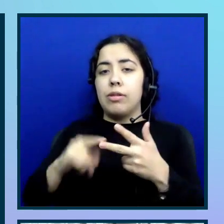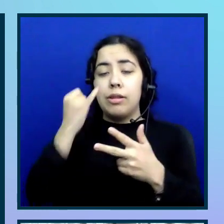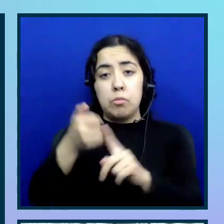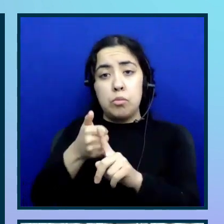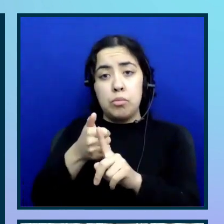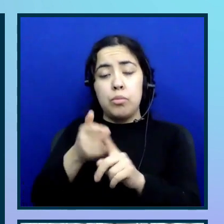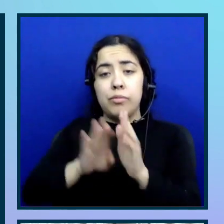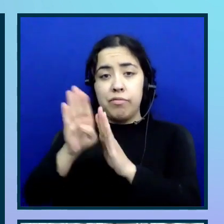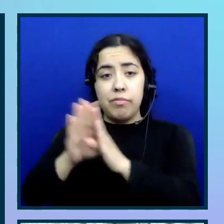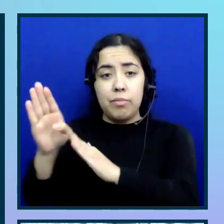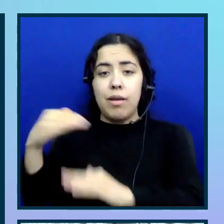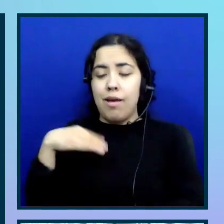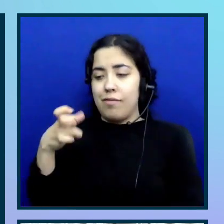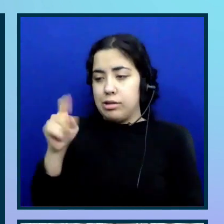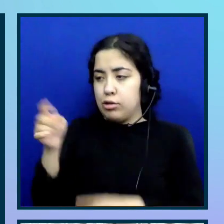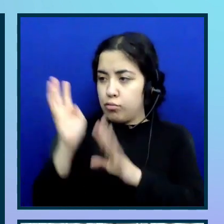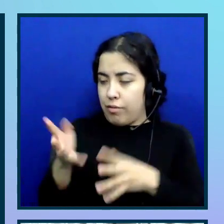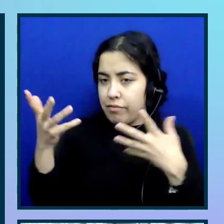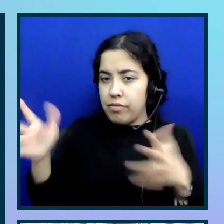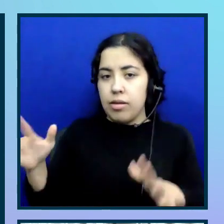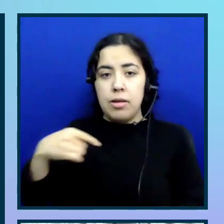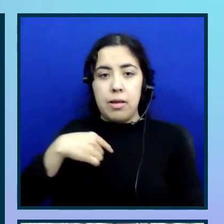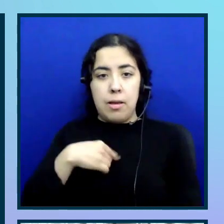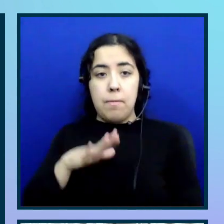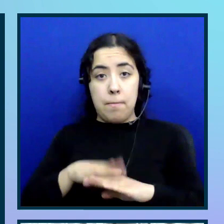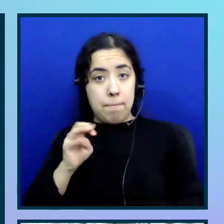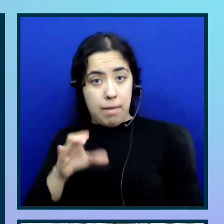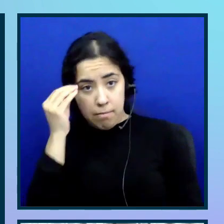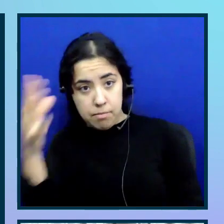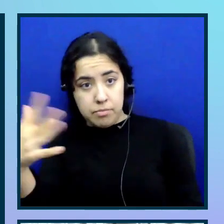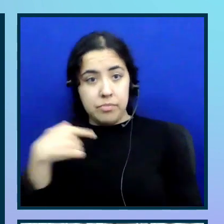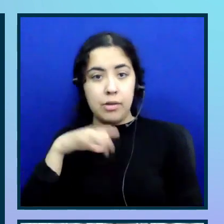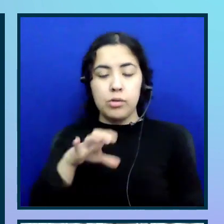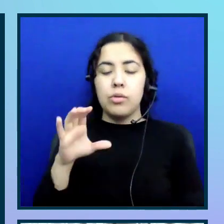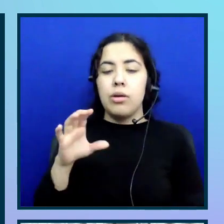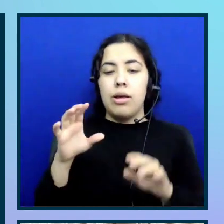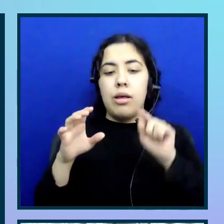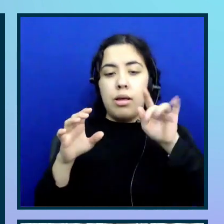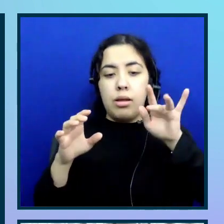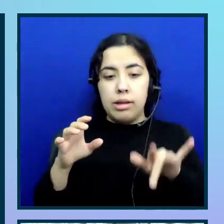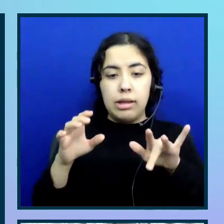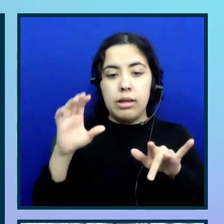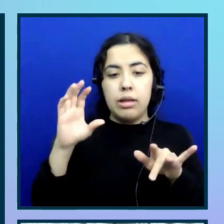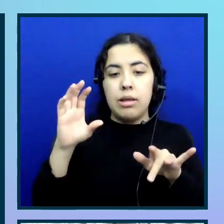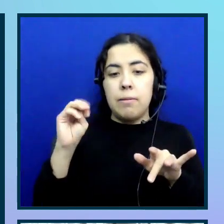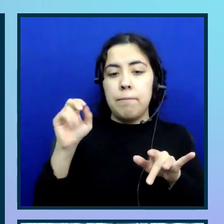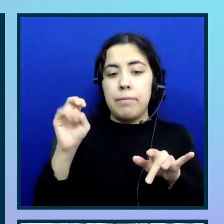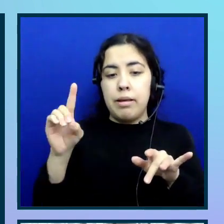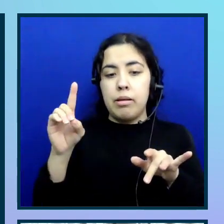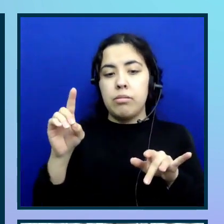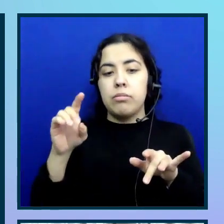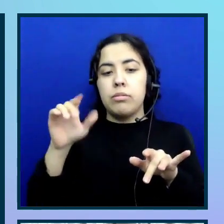installed, you can pull up your extension. I'm on Mac, so I can do Command Option I to pull up my DevTools. On